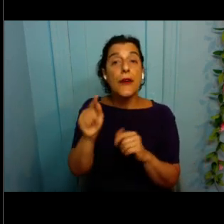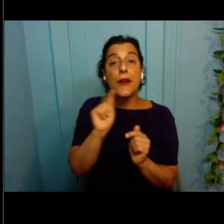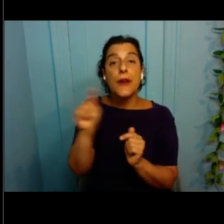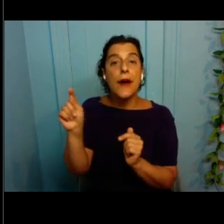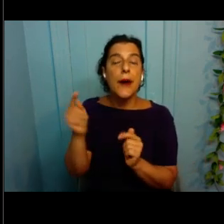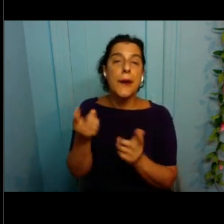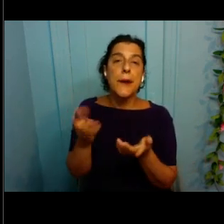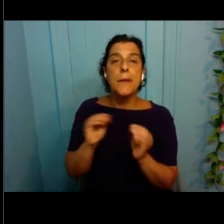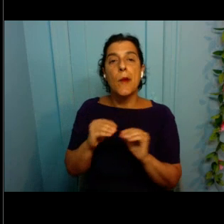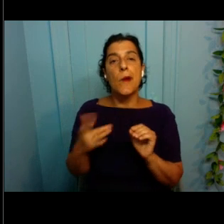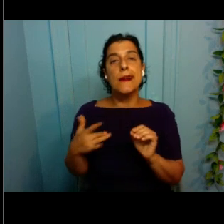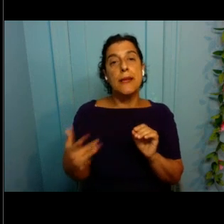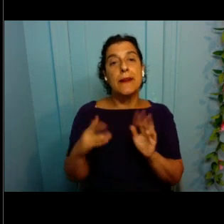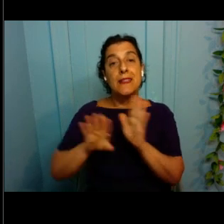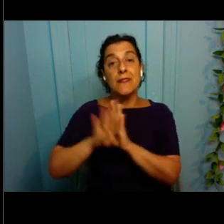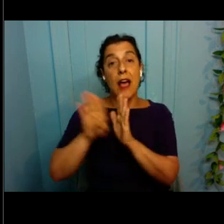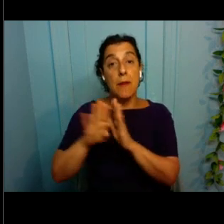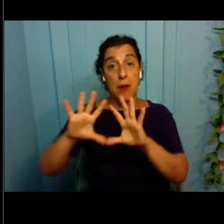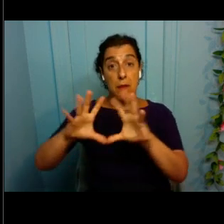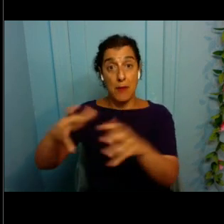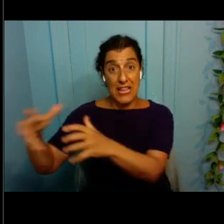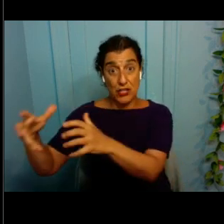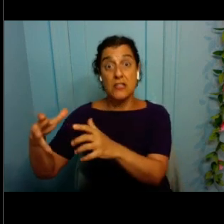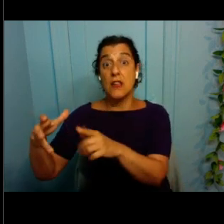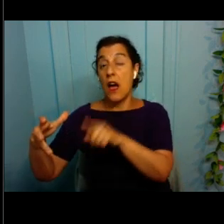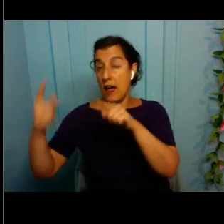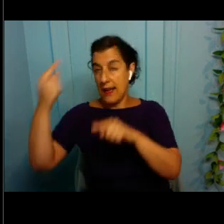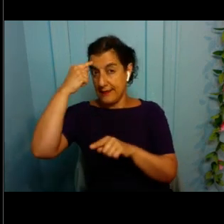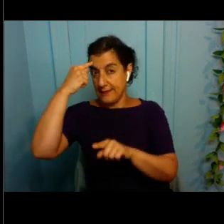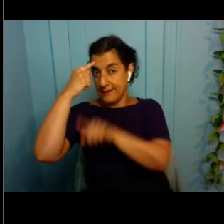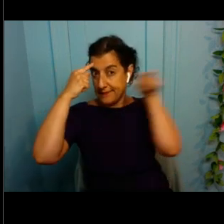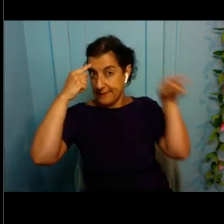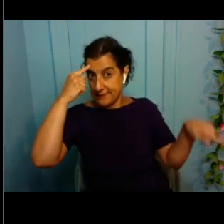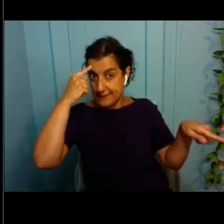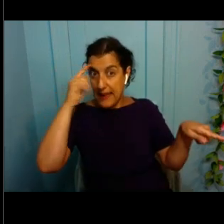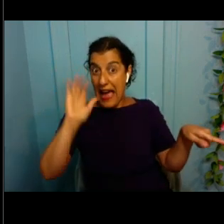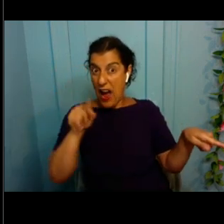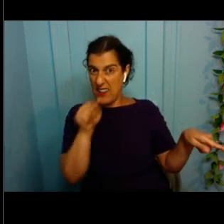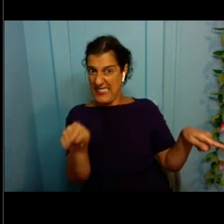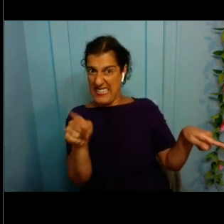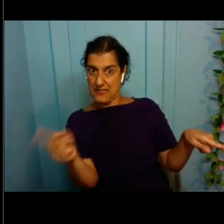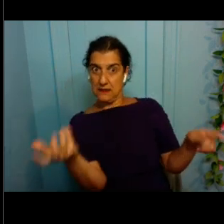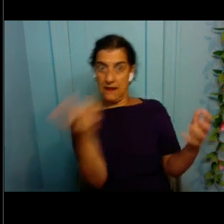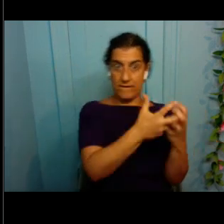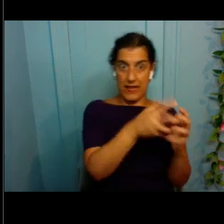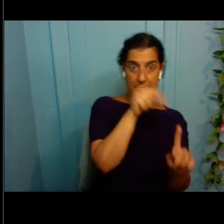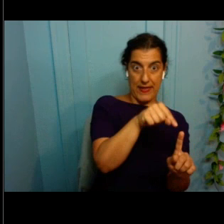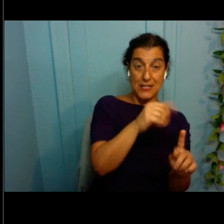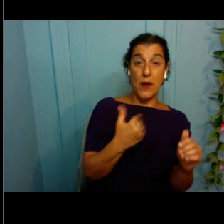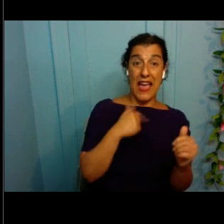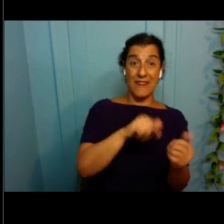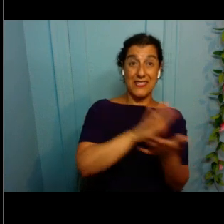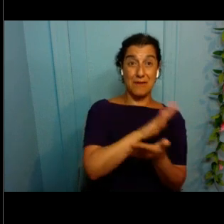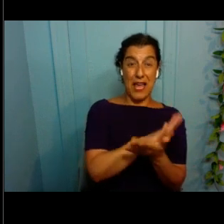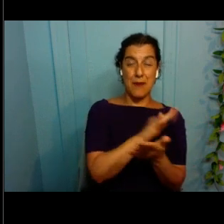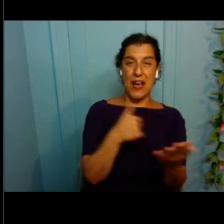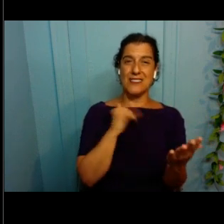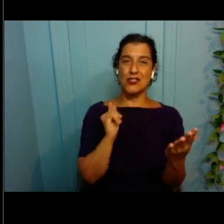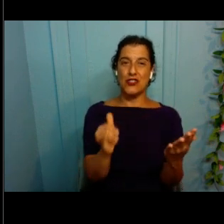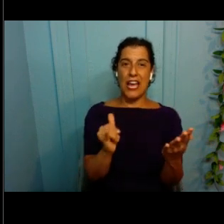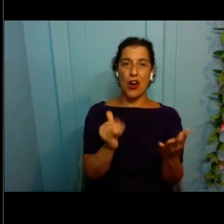typically developing populations, we can think about, well, how does this fit in, right? And we have that paper as a shared common ground and reference